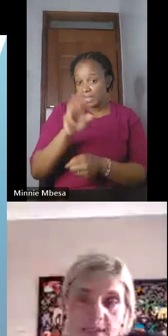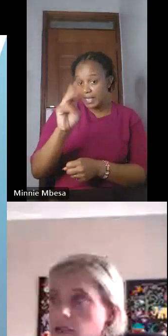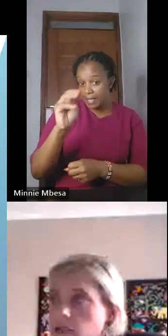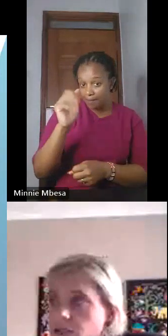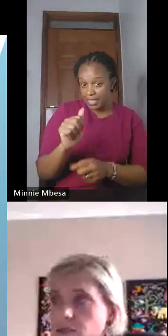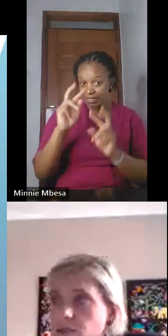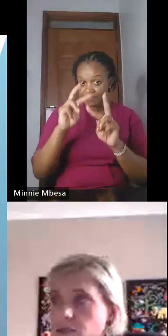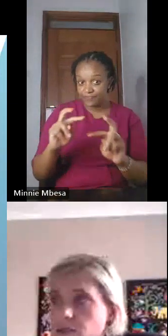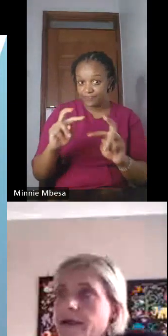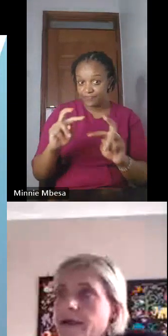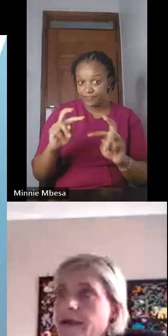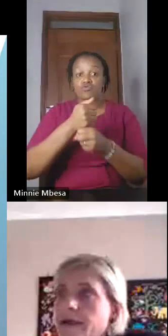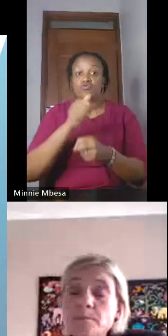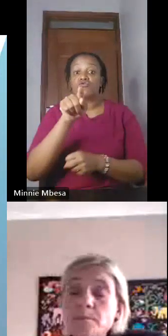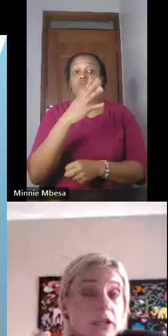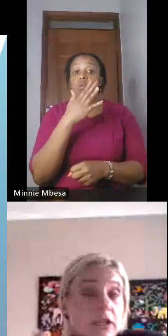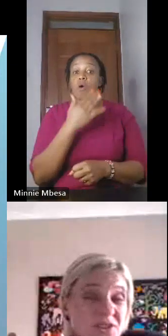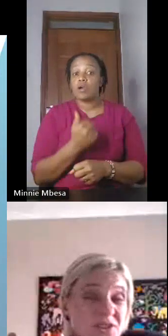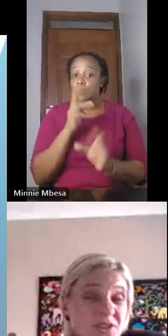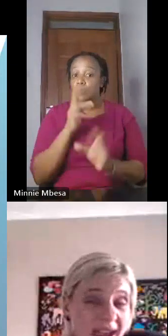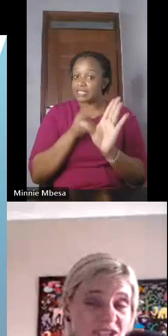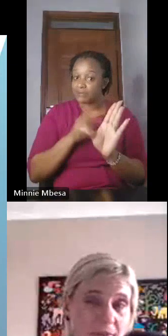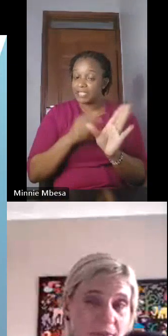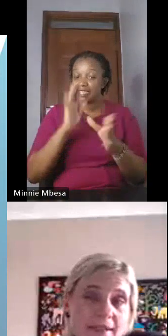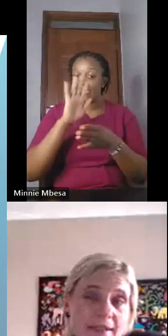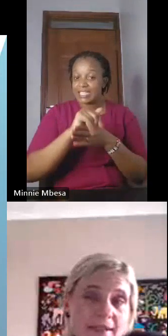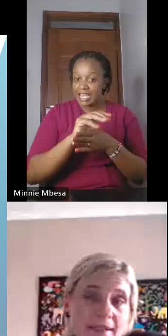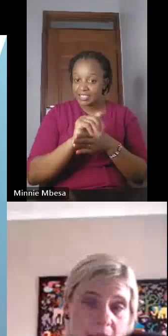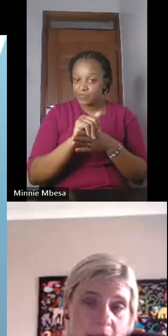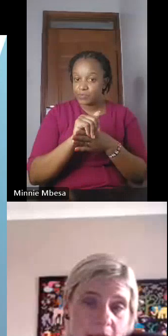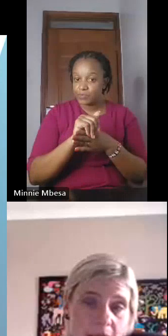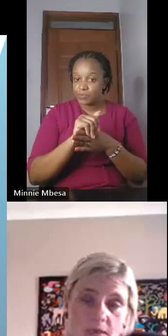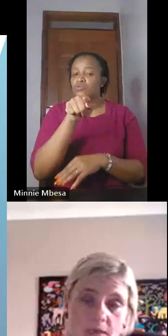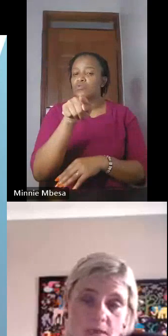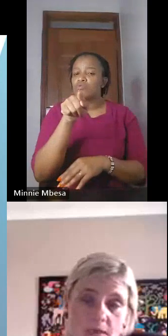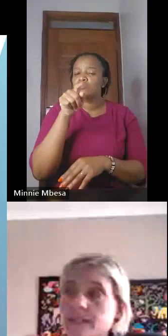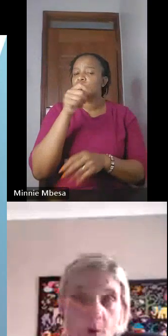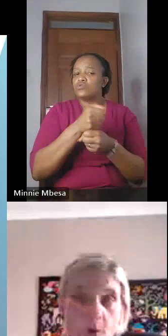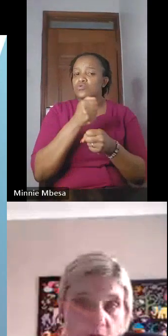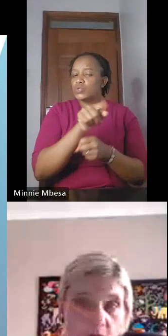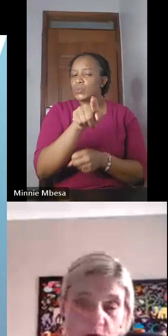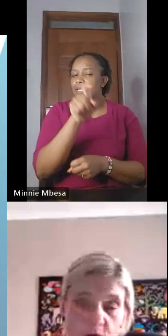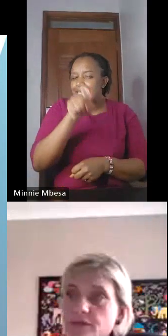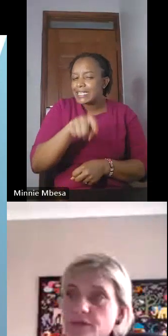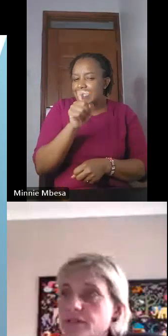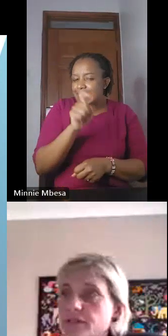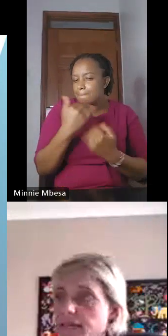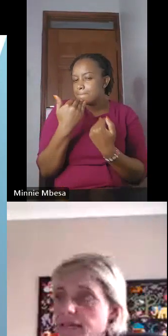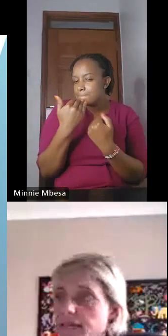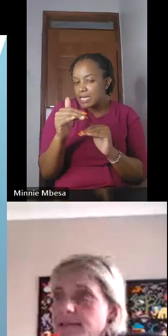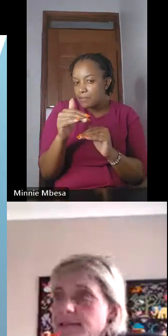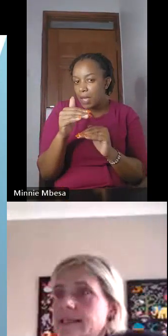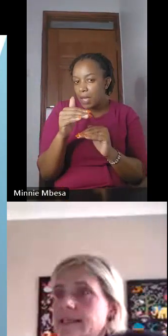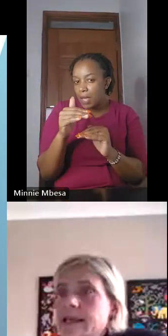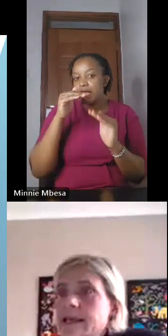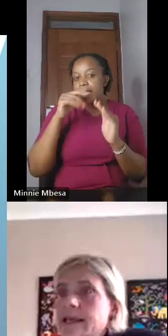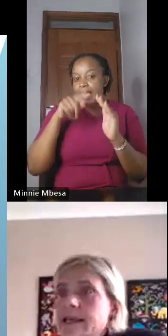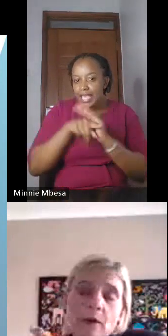participate in internships? Do you actually meet the minimum entry requirements for the course you're looking